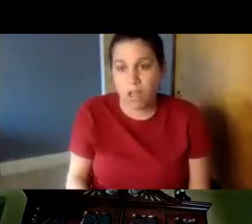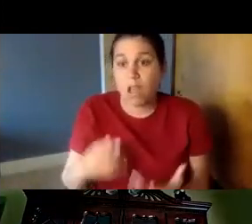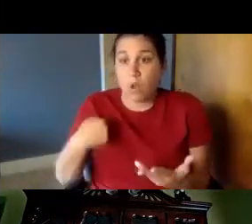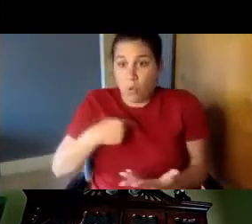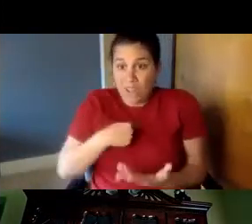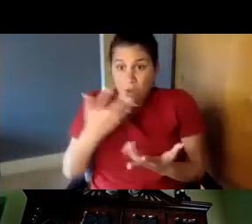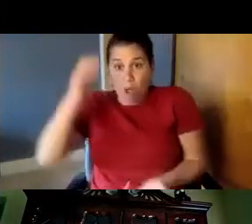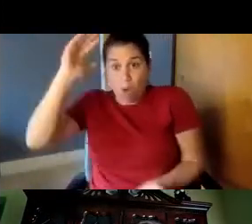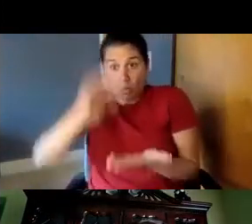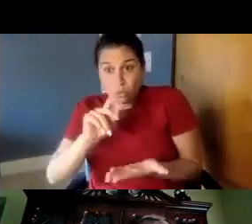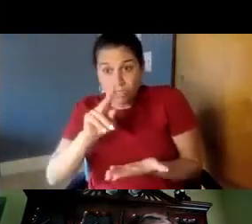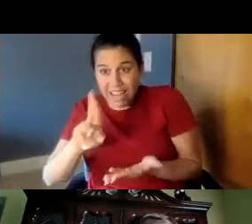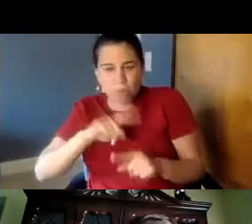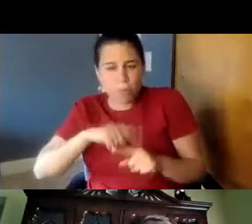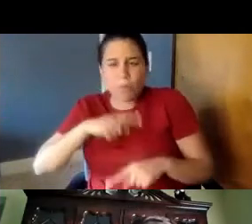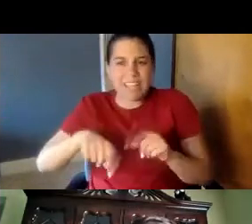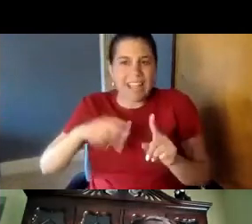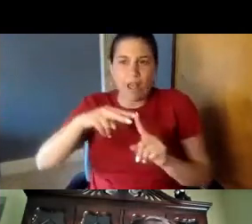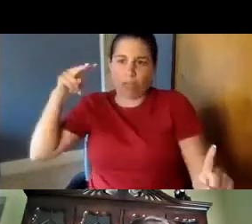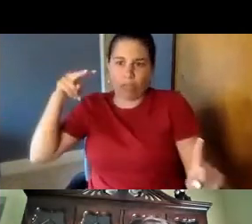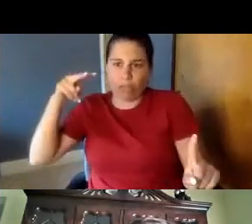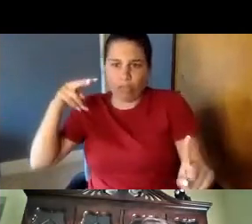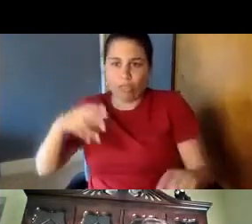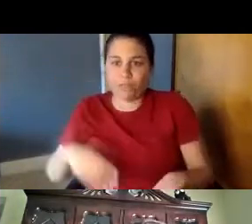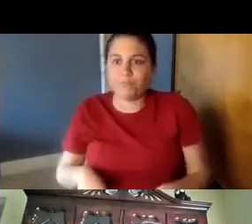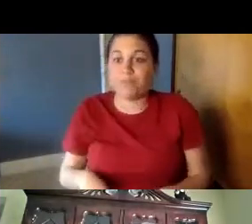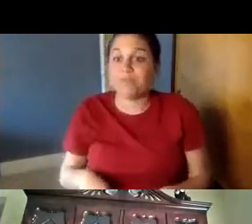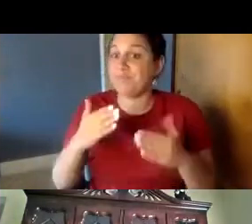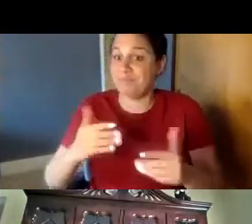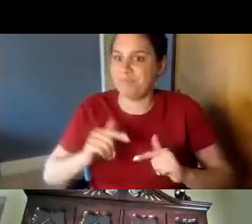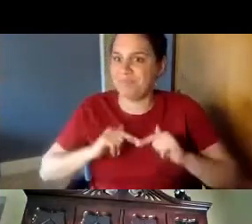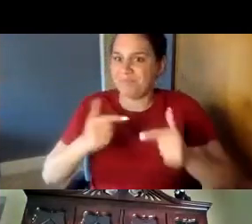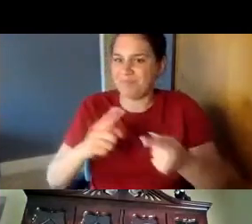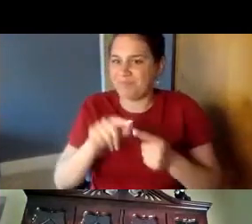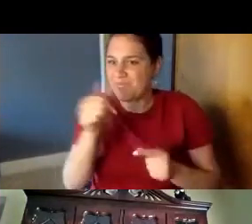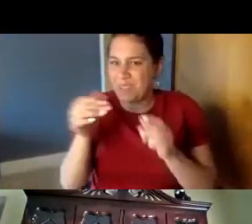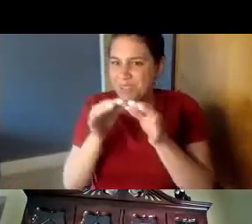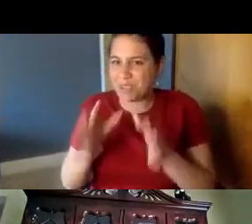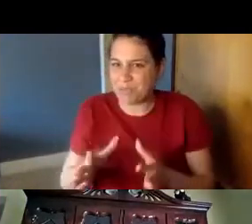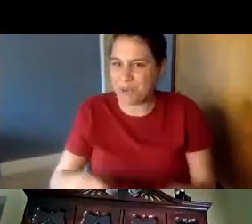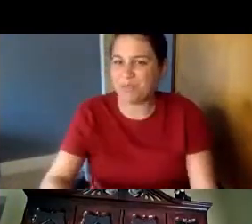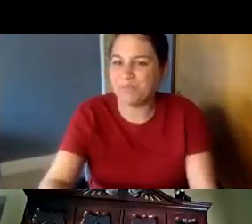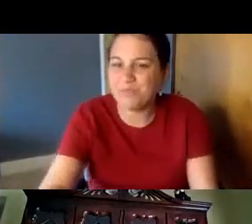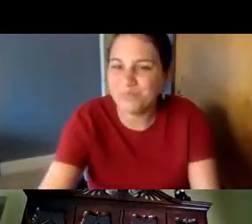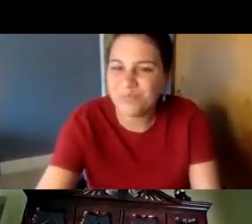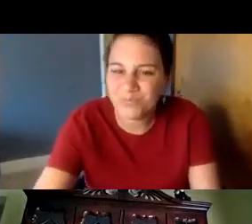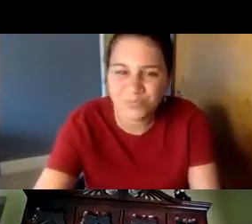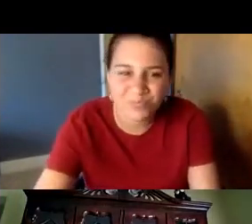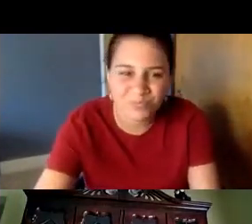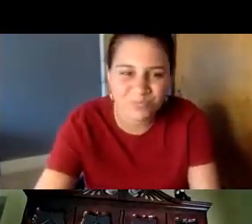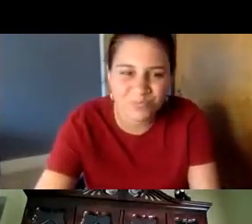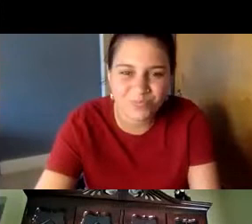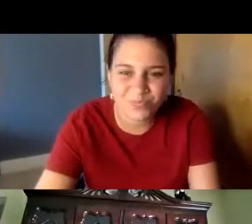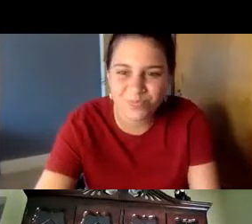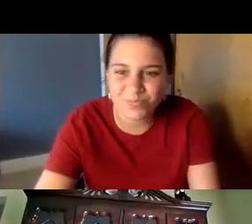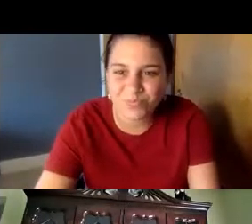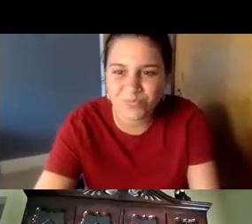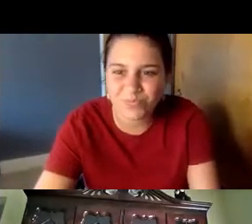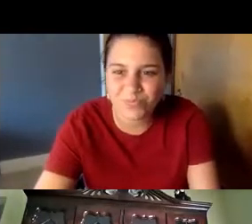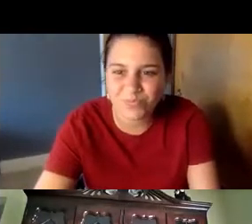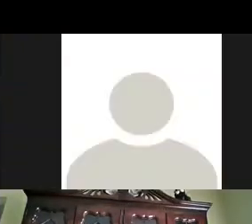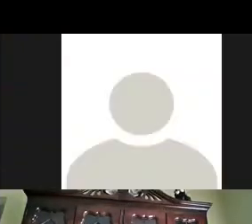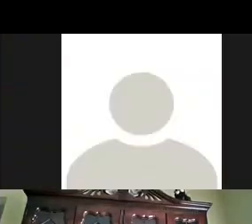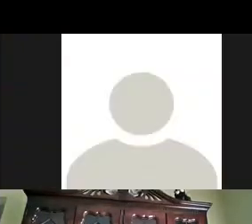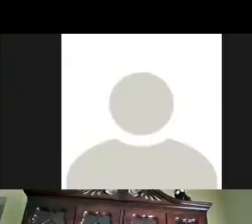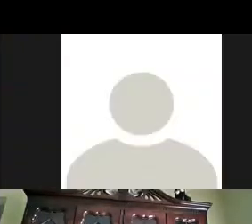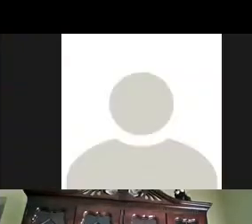reduce the cancer burden. And finally, data without action is useless. If you listen to this talk and you think, wow, that's